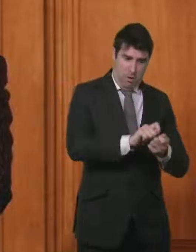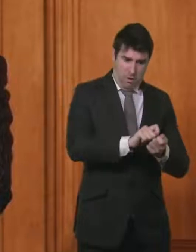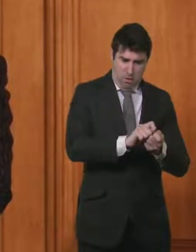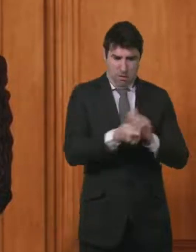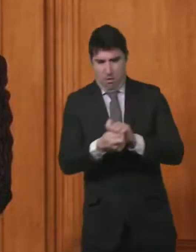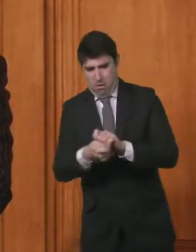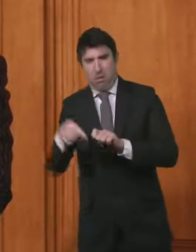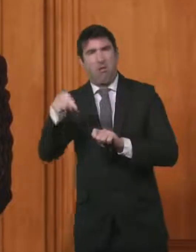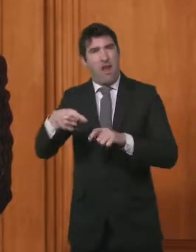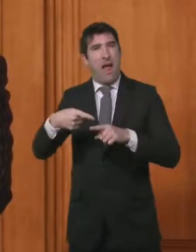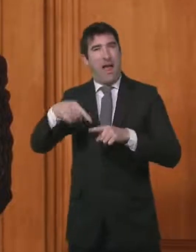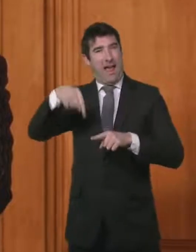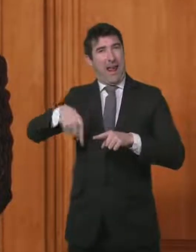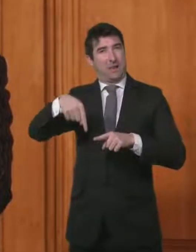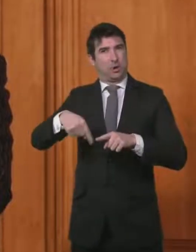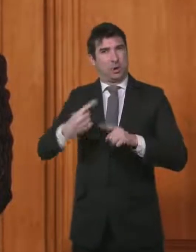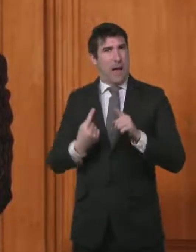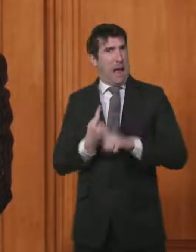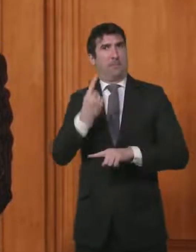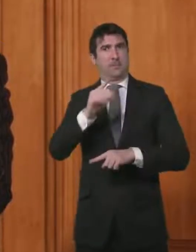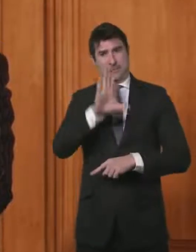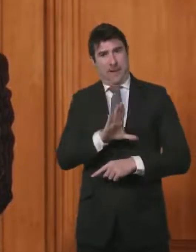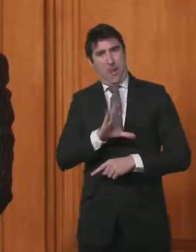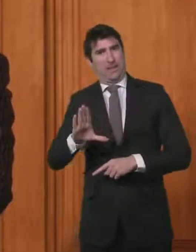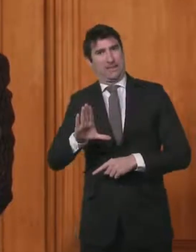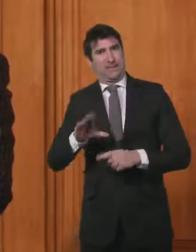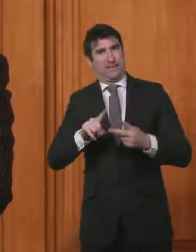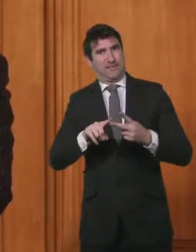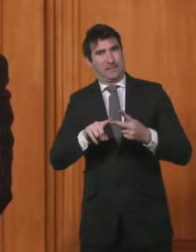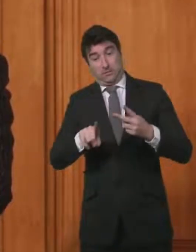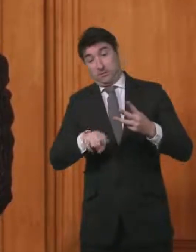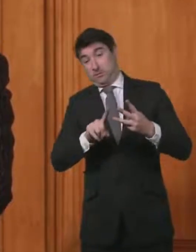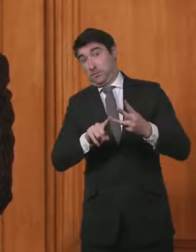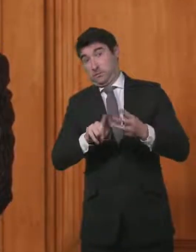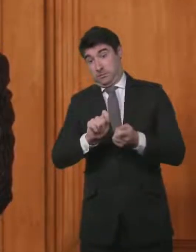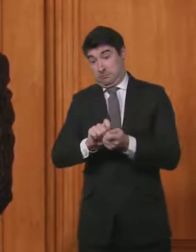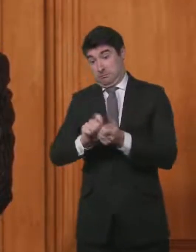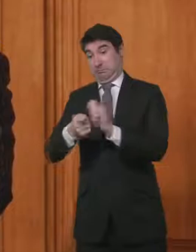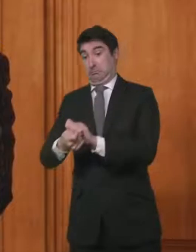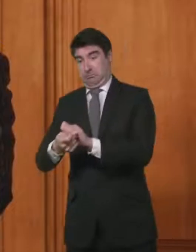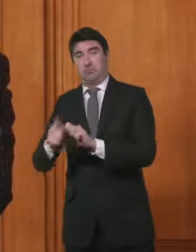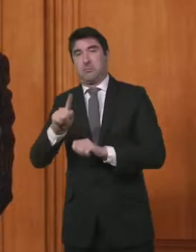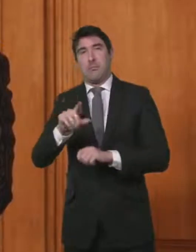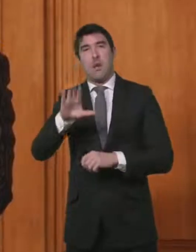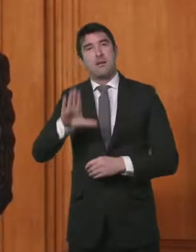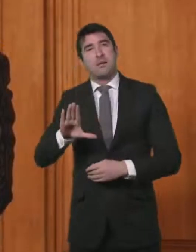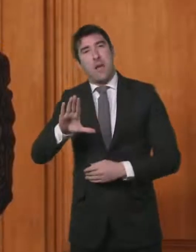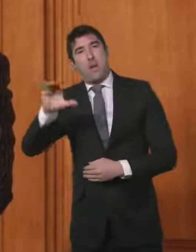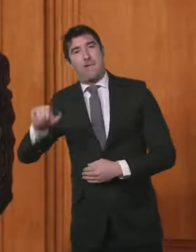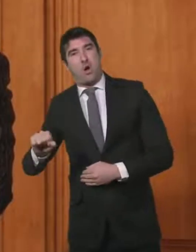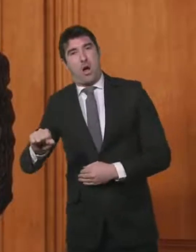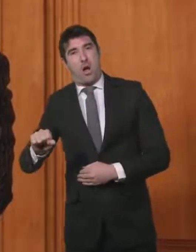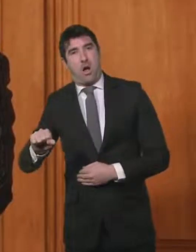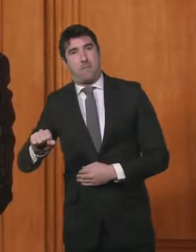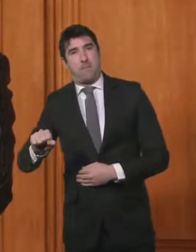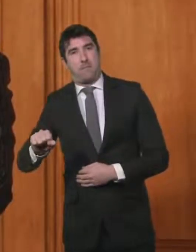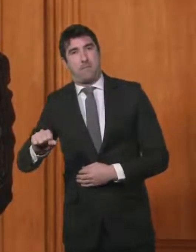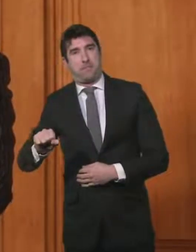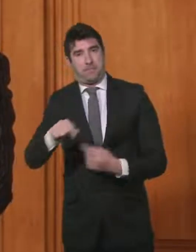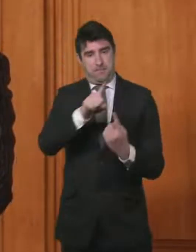as I understand it, are either in or heading on their way to Porton Down to be assessed by the